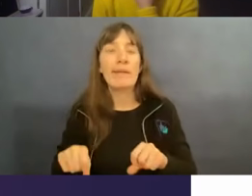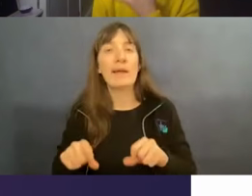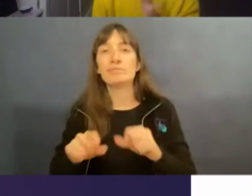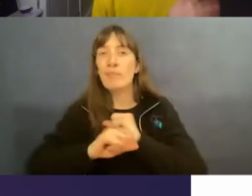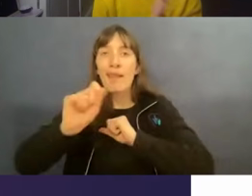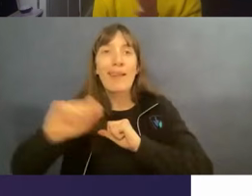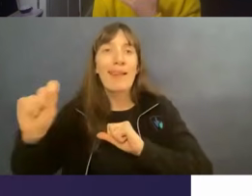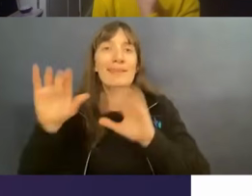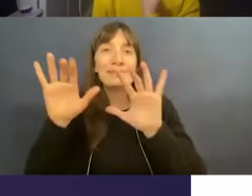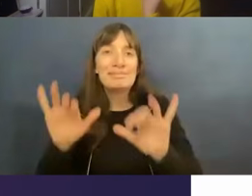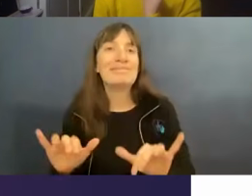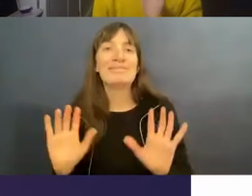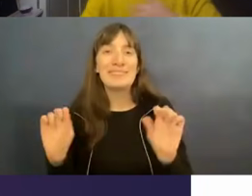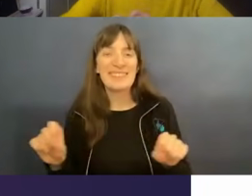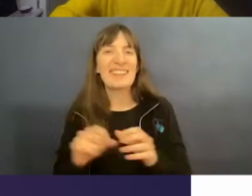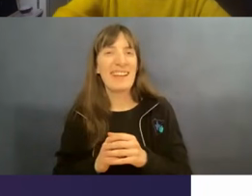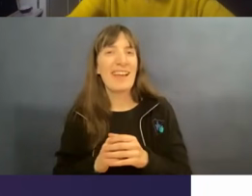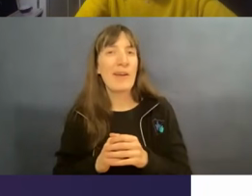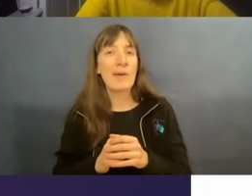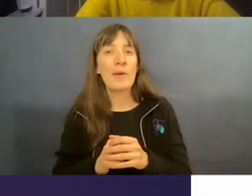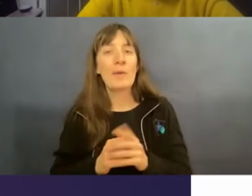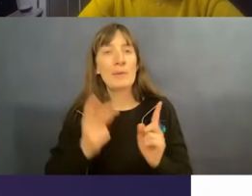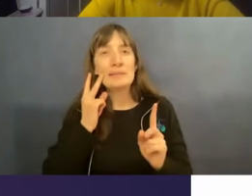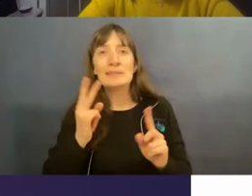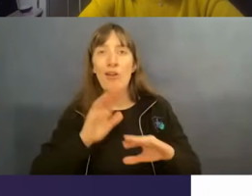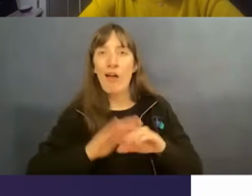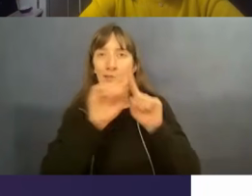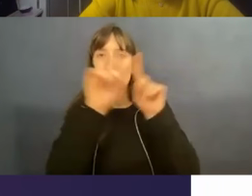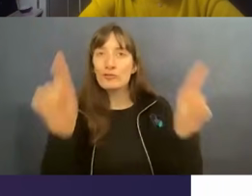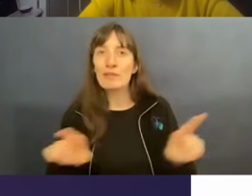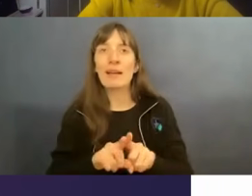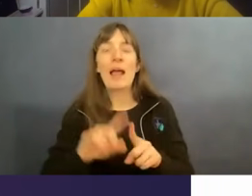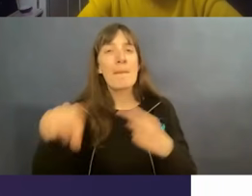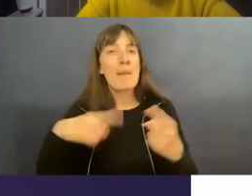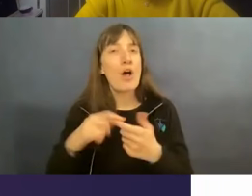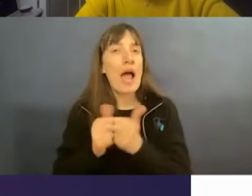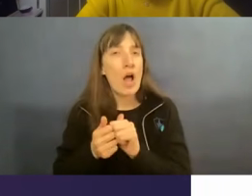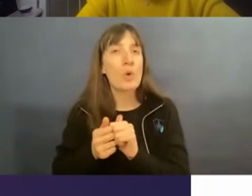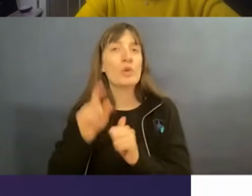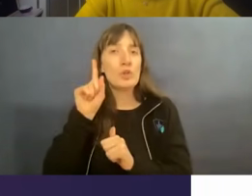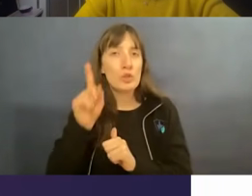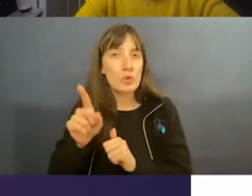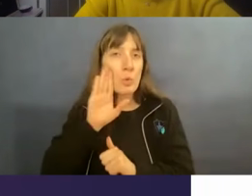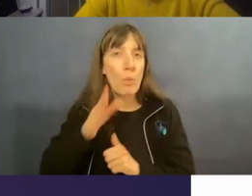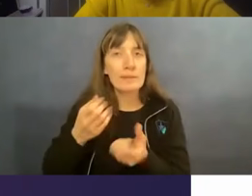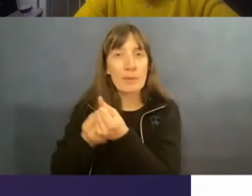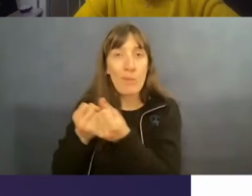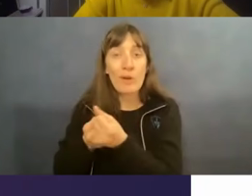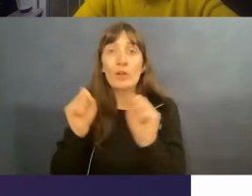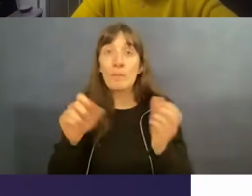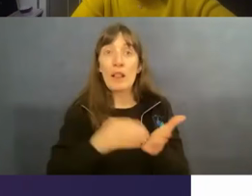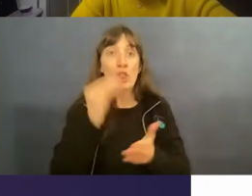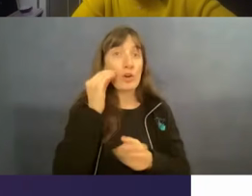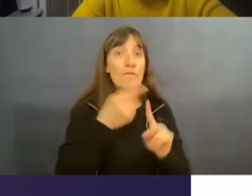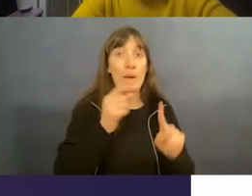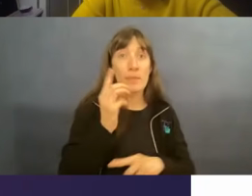reason. And we'll all see them displayed on this screen about how you are going to support. So it can be things you learned in this webinar, it can be things